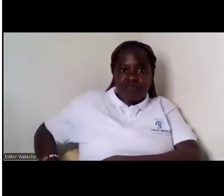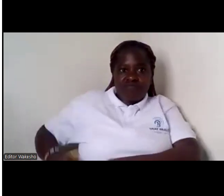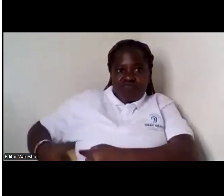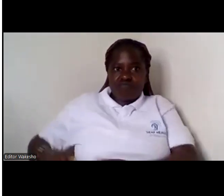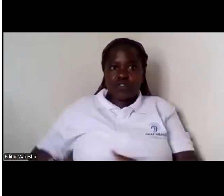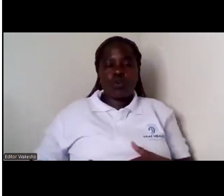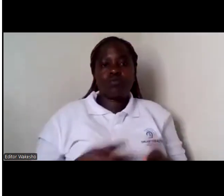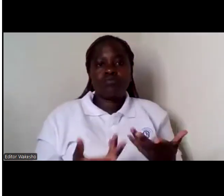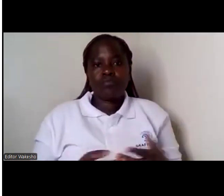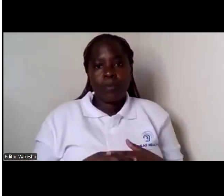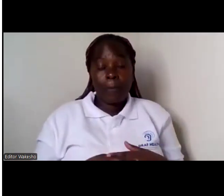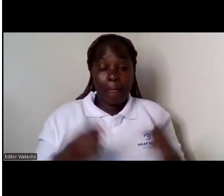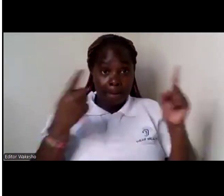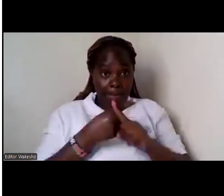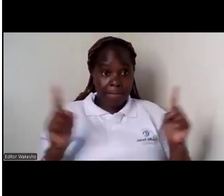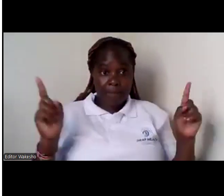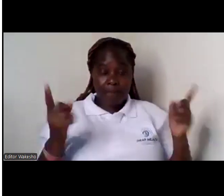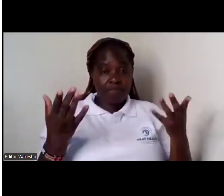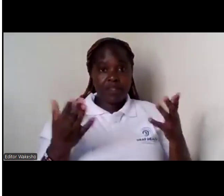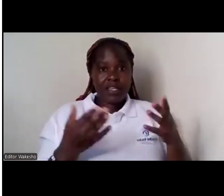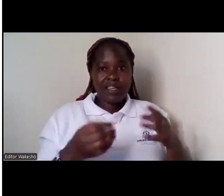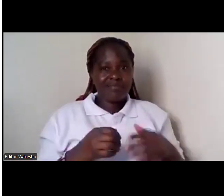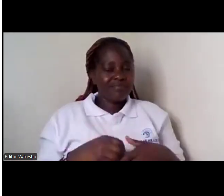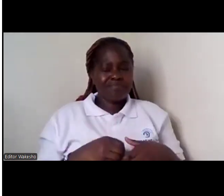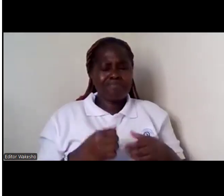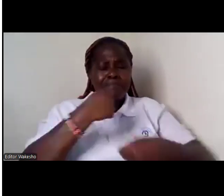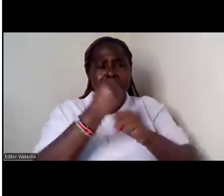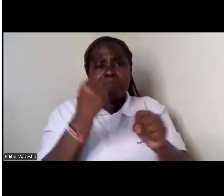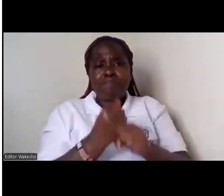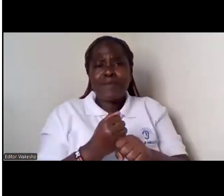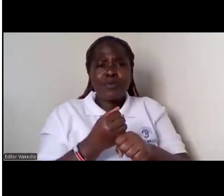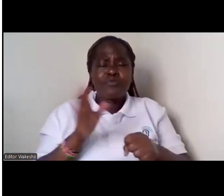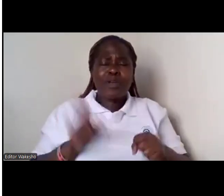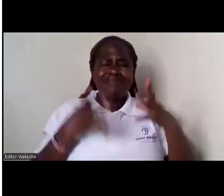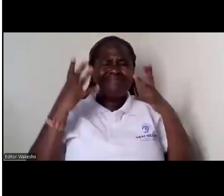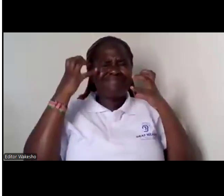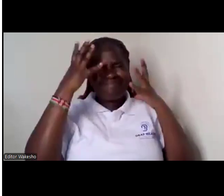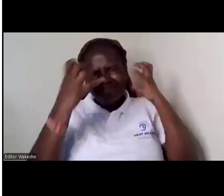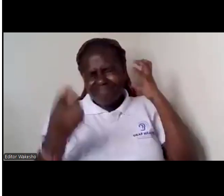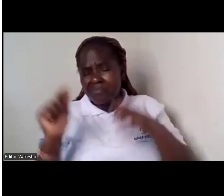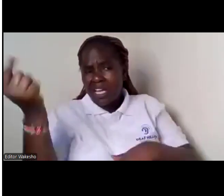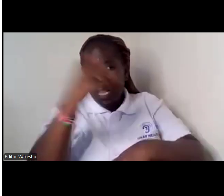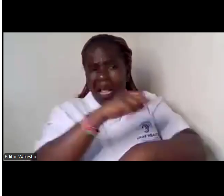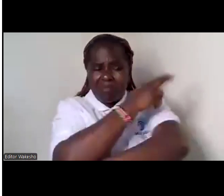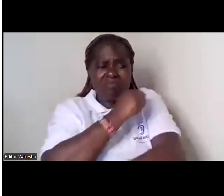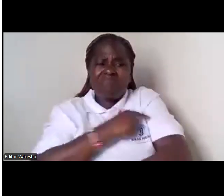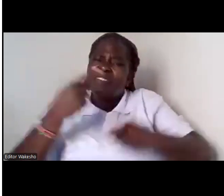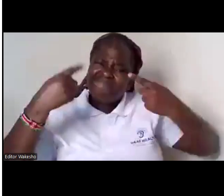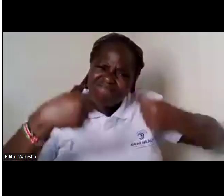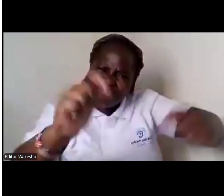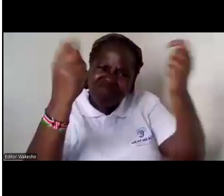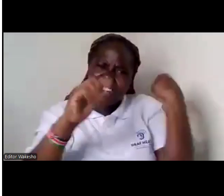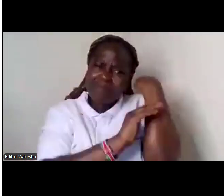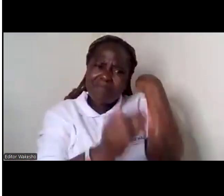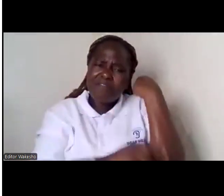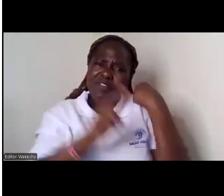Yeah, but it normally causes women a lot of distress. So we get a lot of women who come to the clinic saying, I've been trying to get pregnant for the last 2